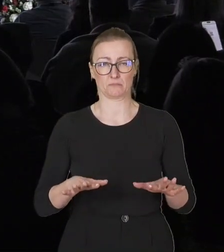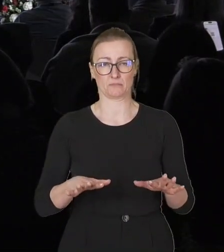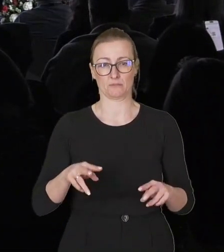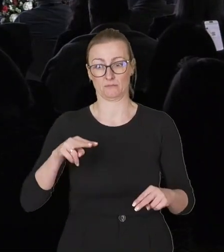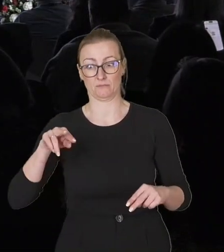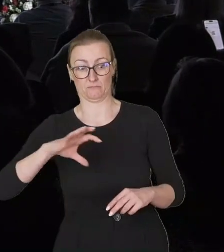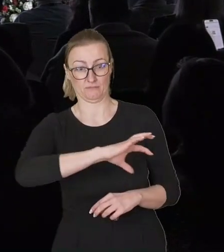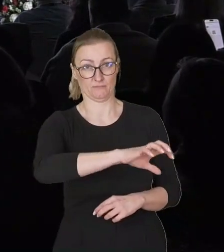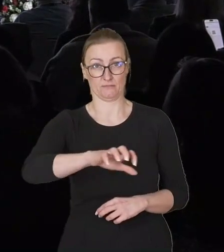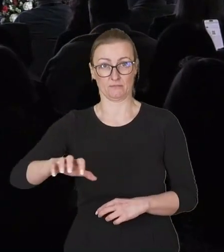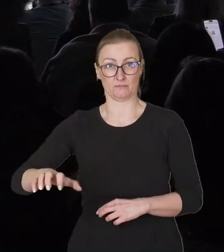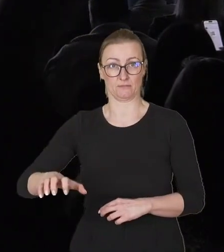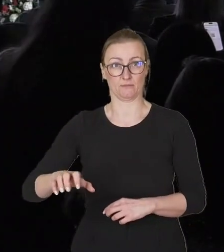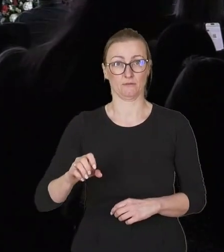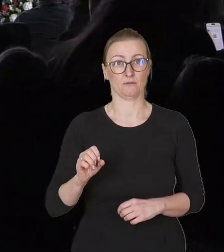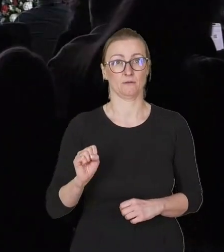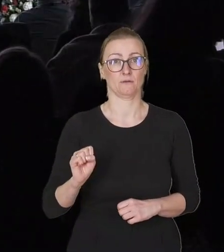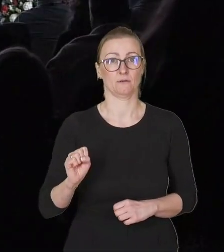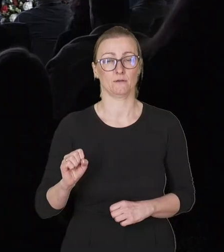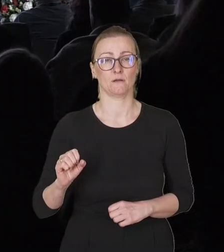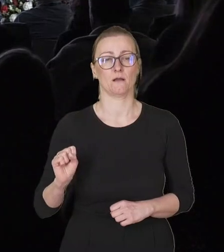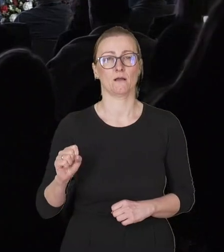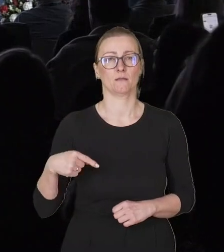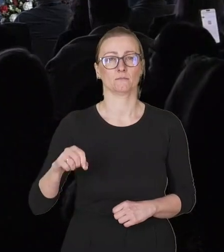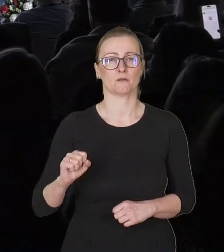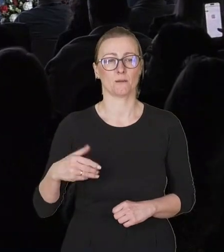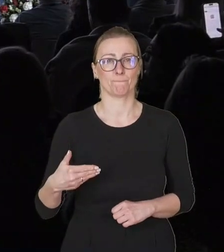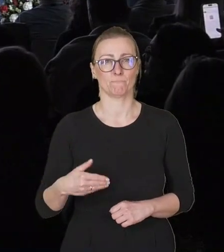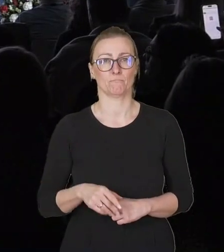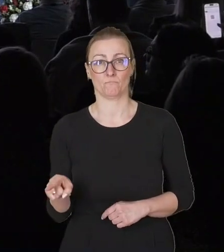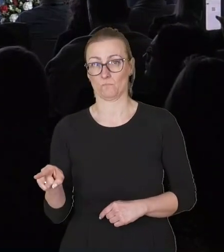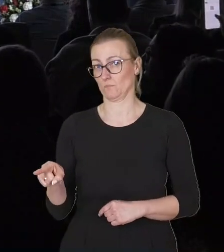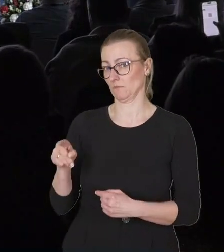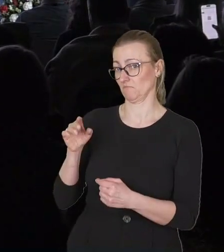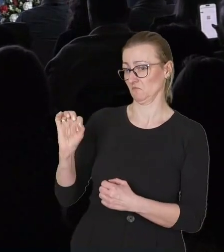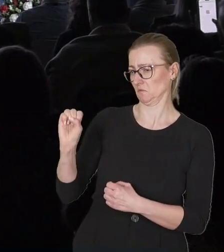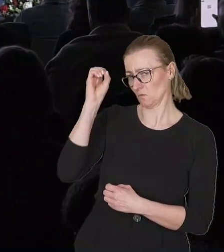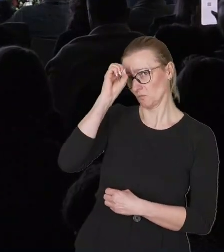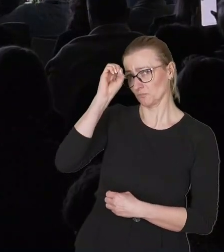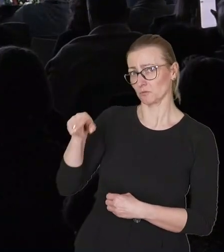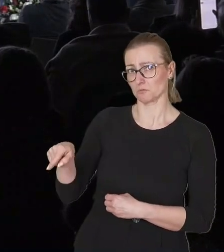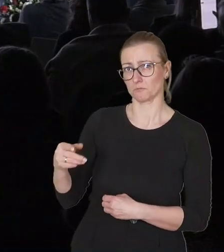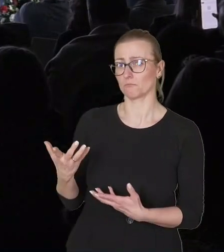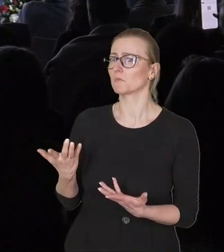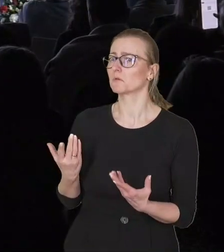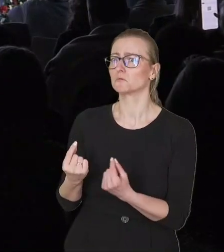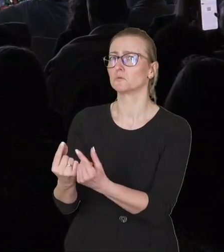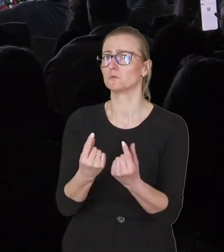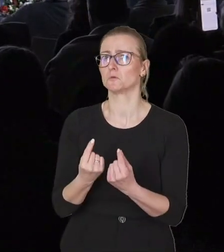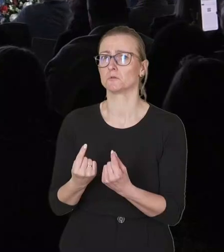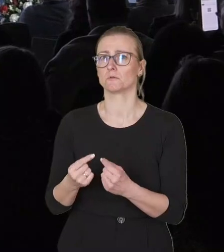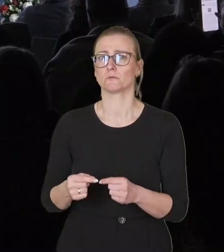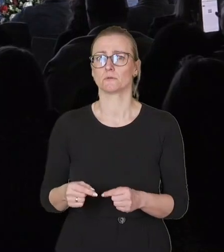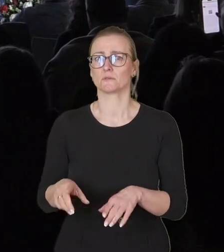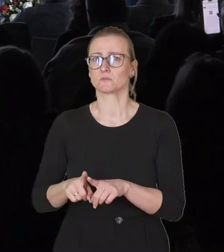What's your view? Shall we build bottom up and focus on the regional strengths and weaknesses, and to build the strategies